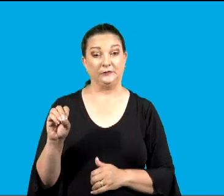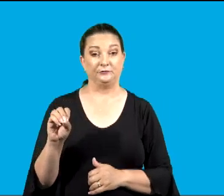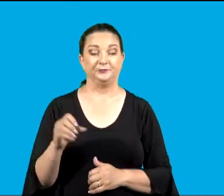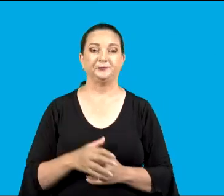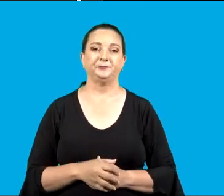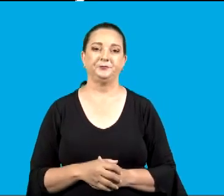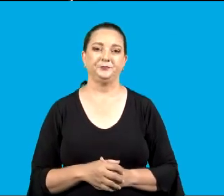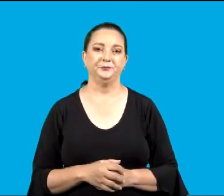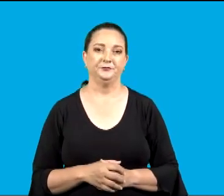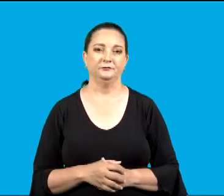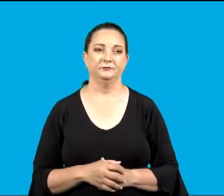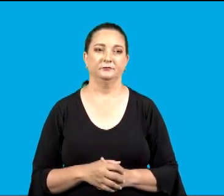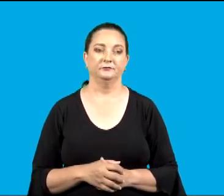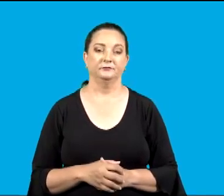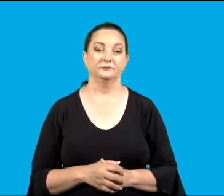36,300.